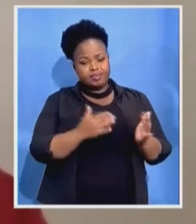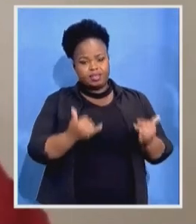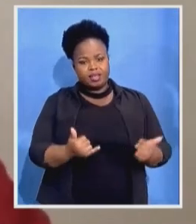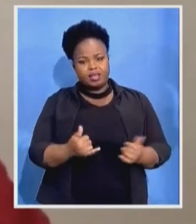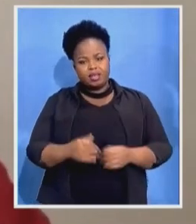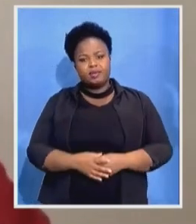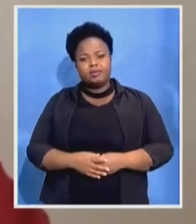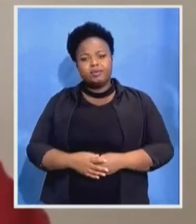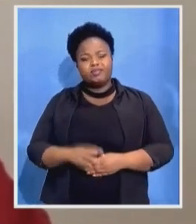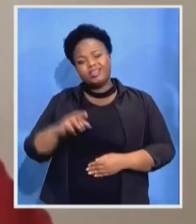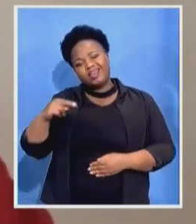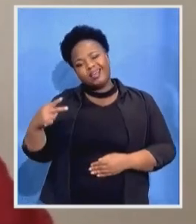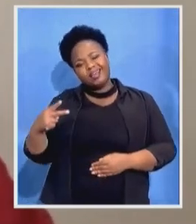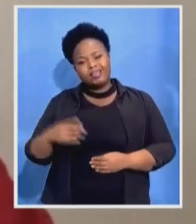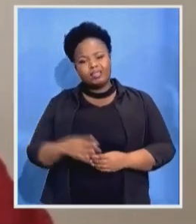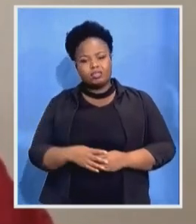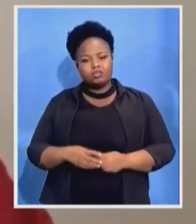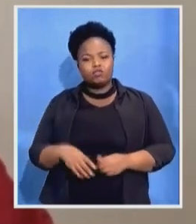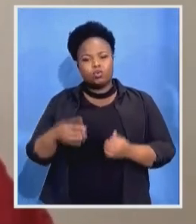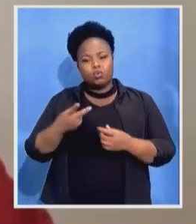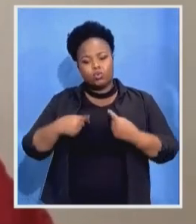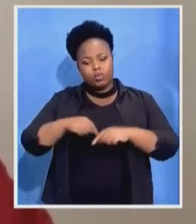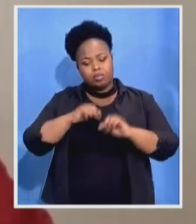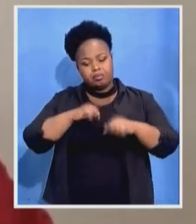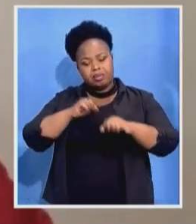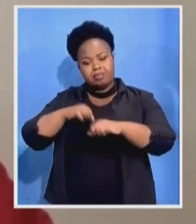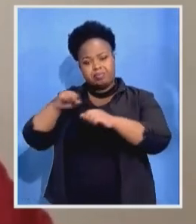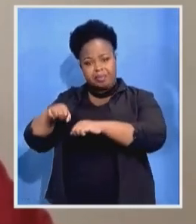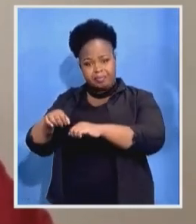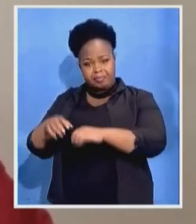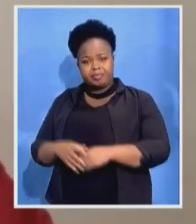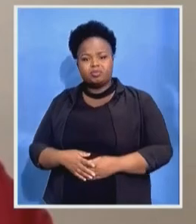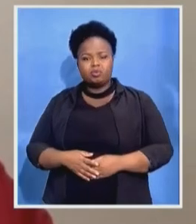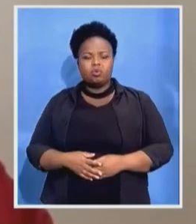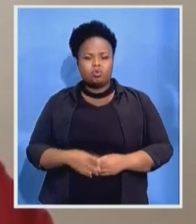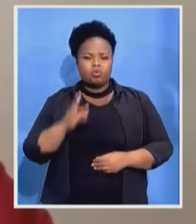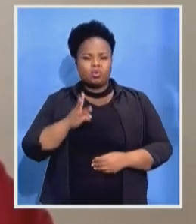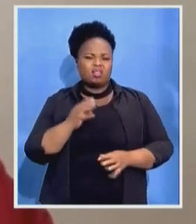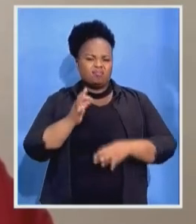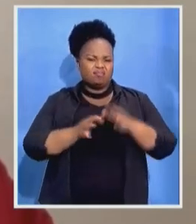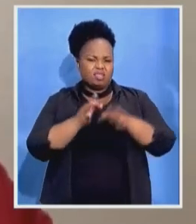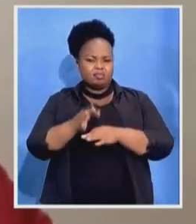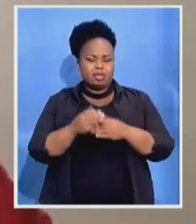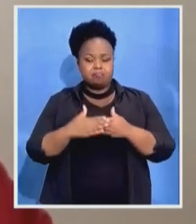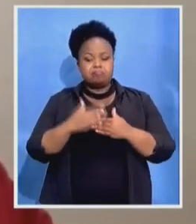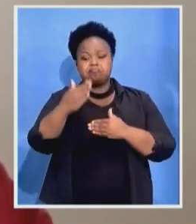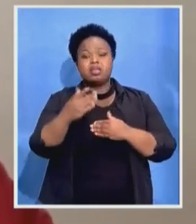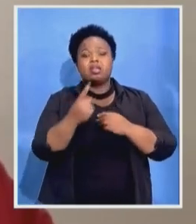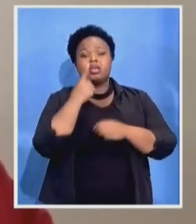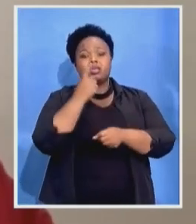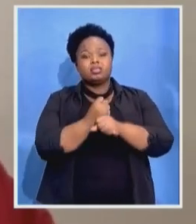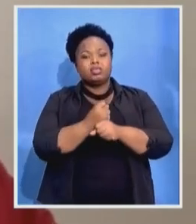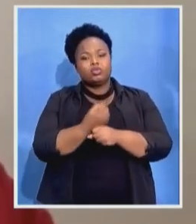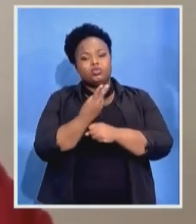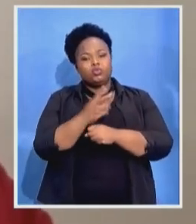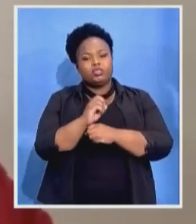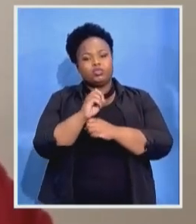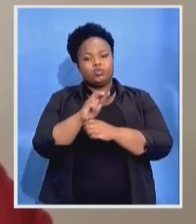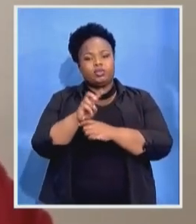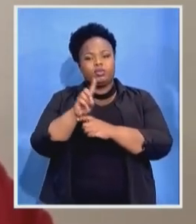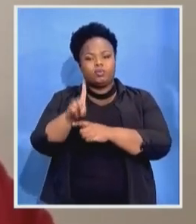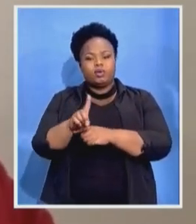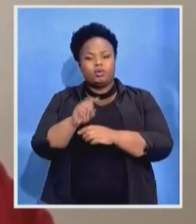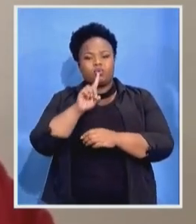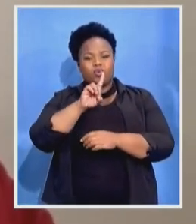further elaborate on 2021 as our centenary year of mass activism